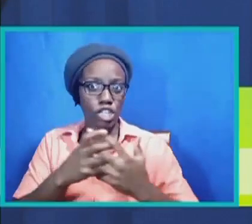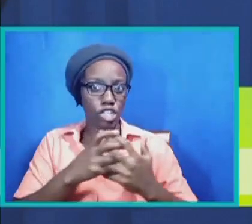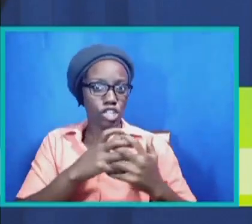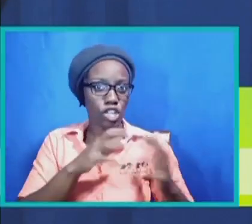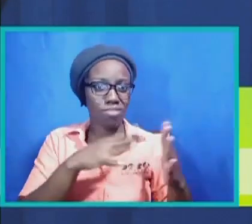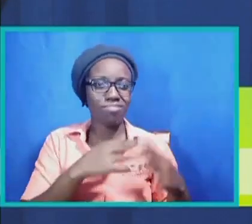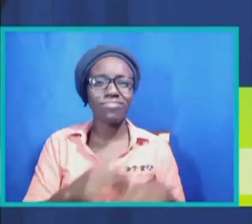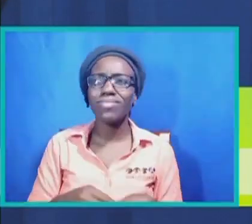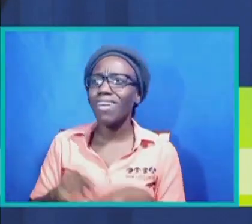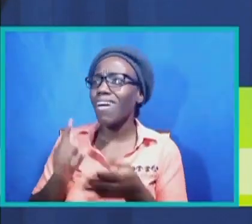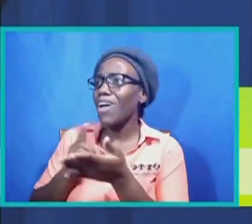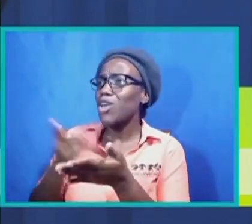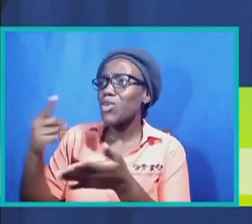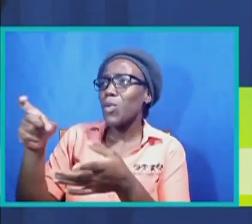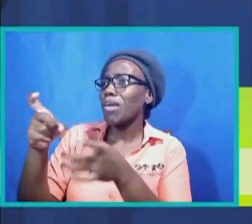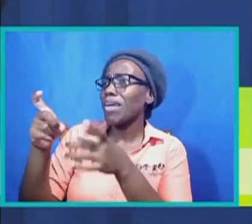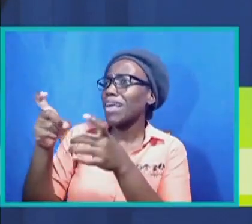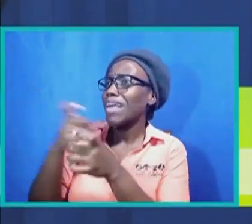I am.